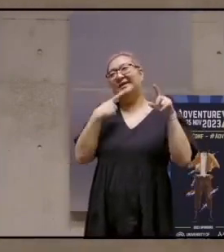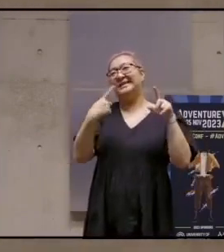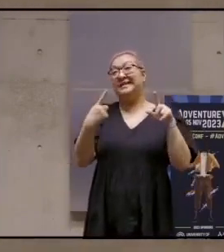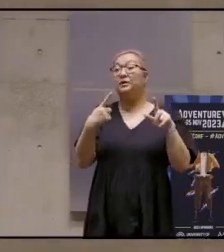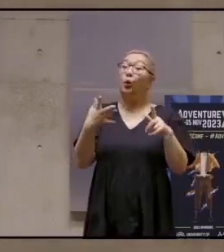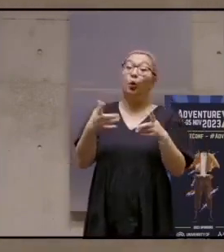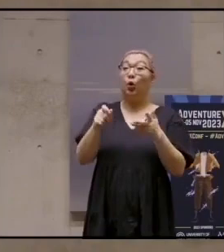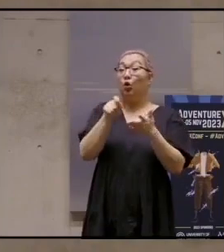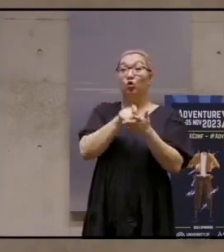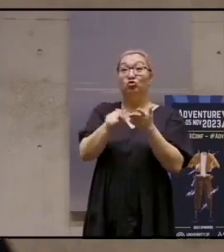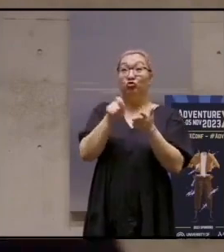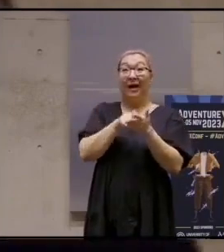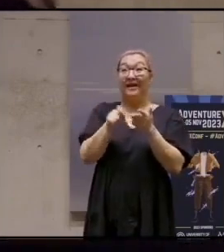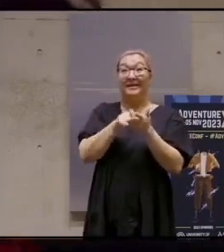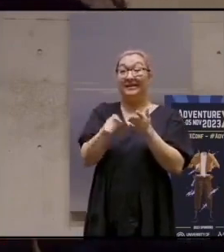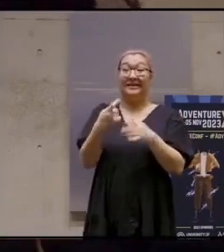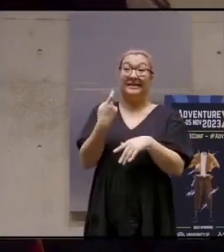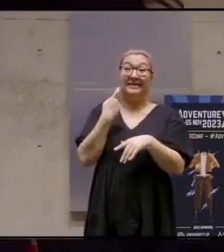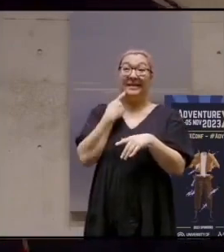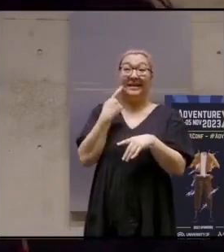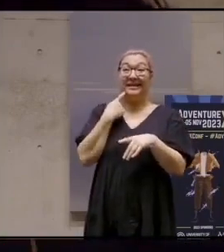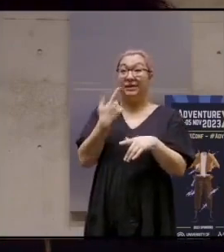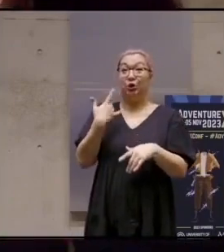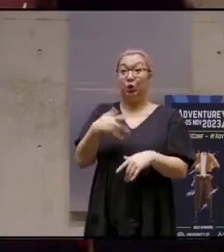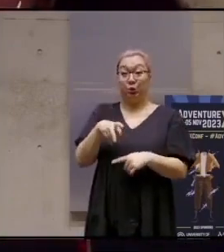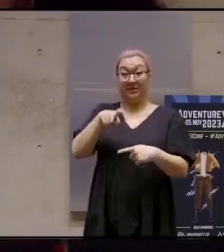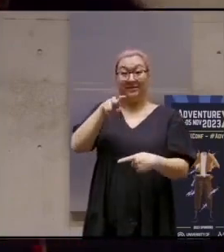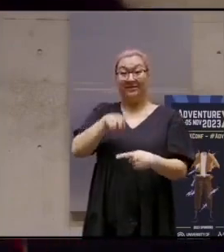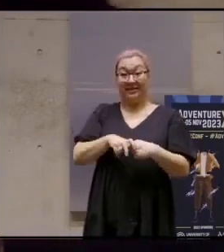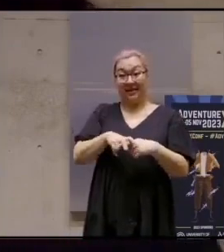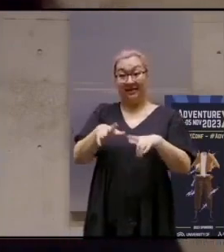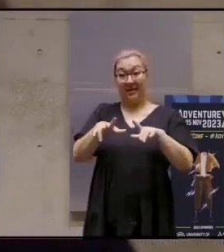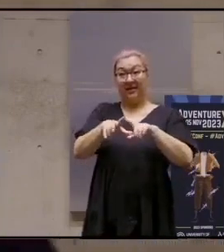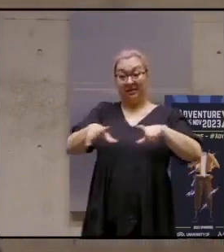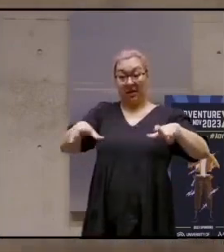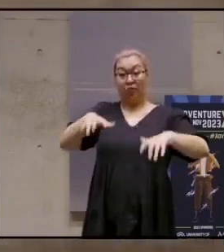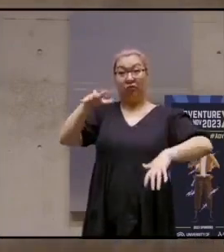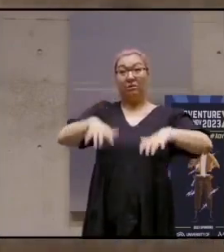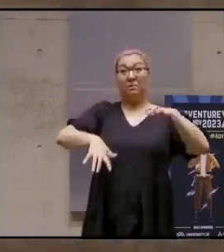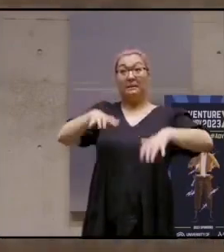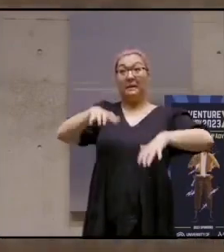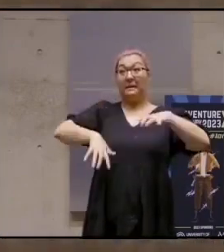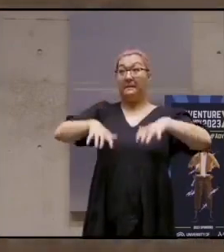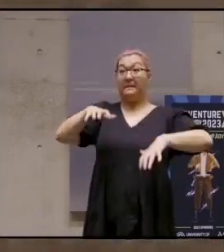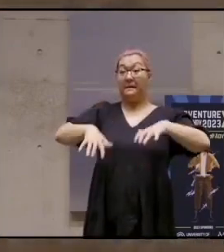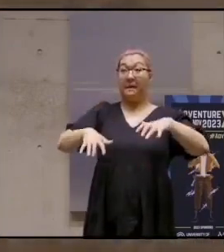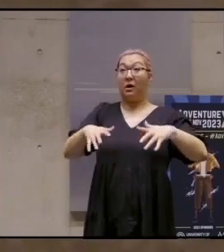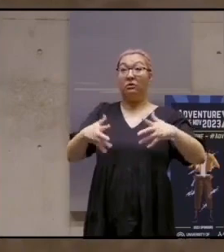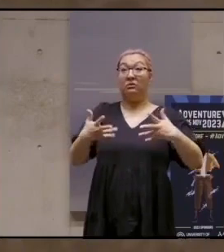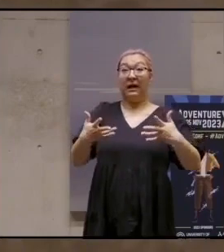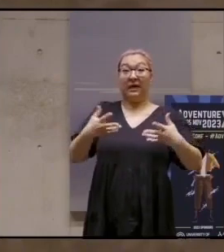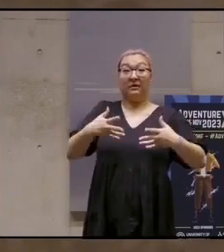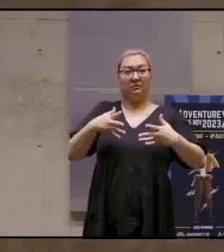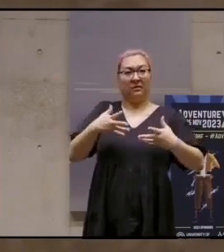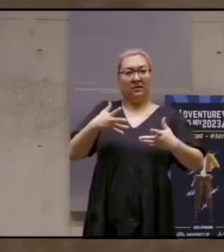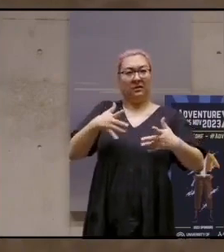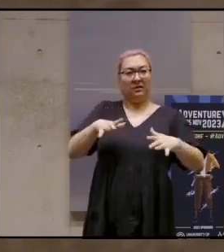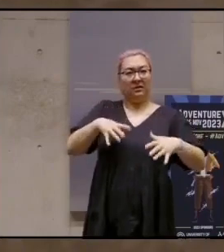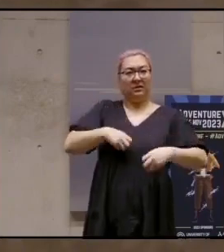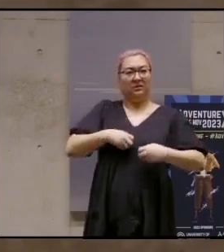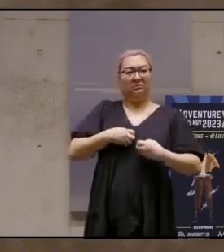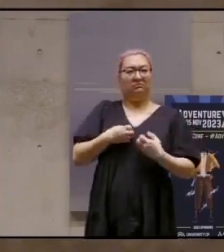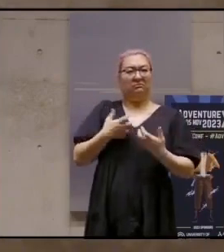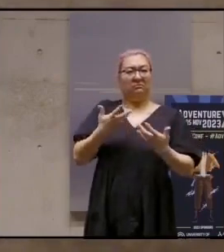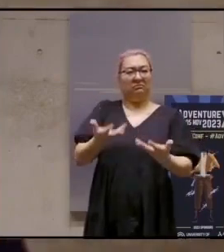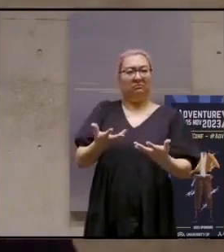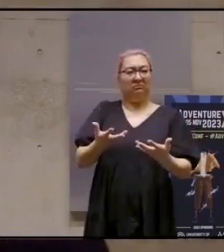and bleed. And acting is on the same spectrum. You know, you have to be vulnerable to be able to convey these emotions believably.